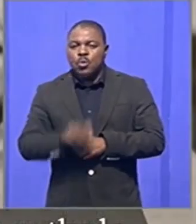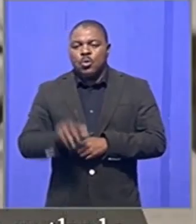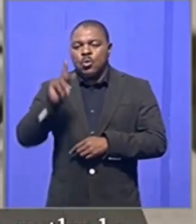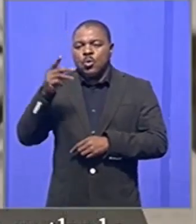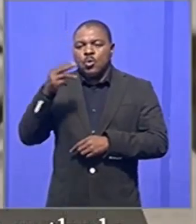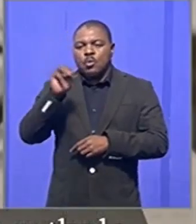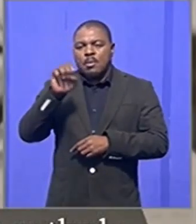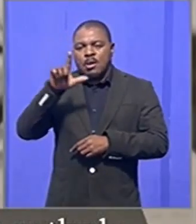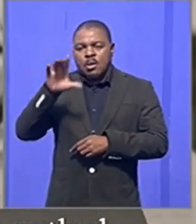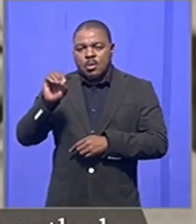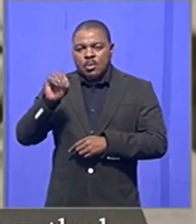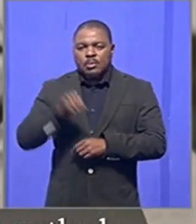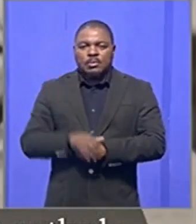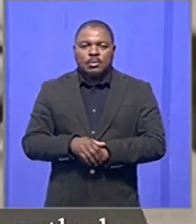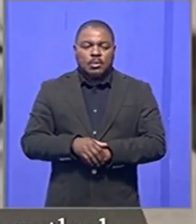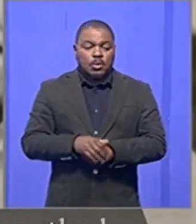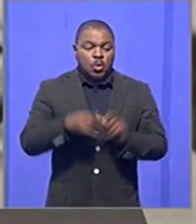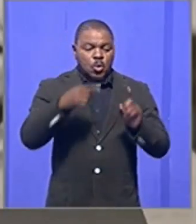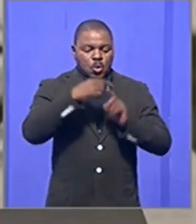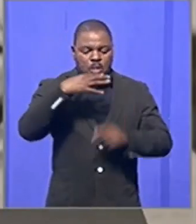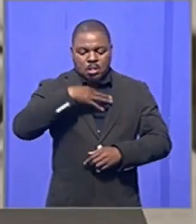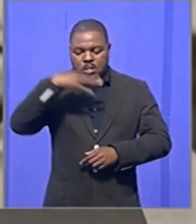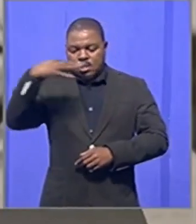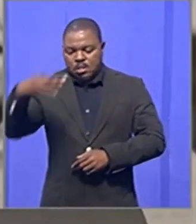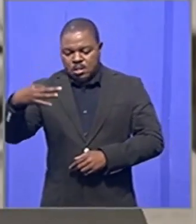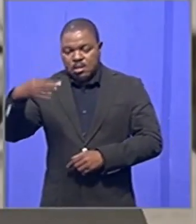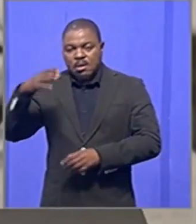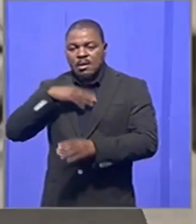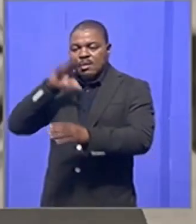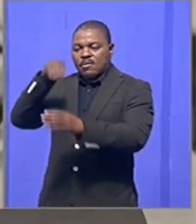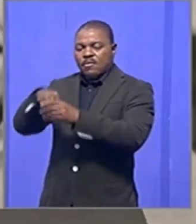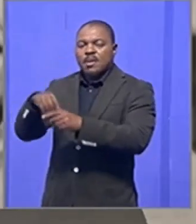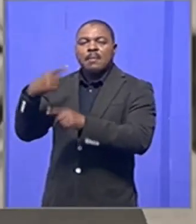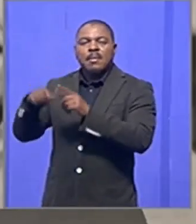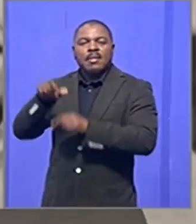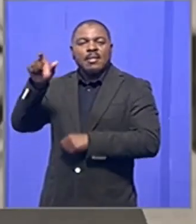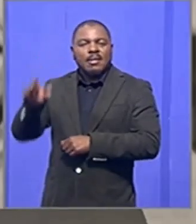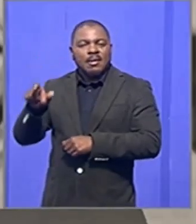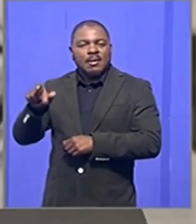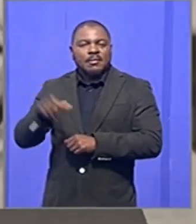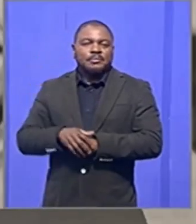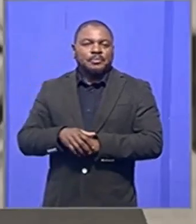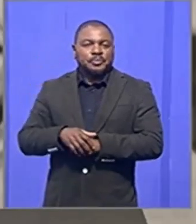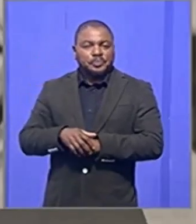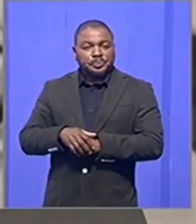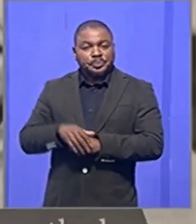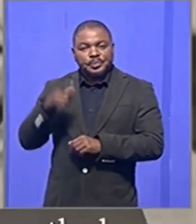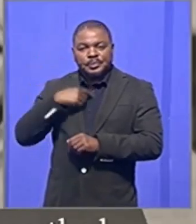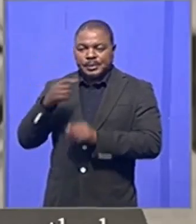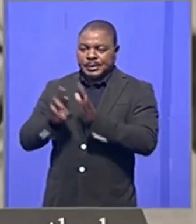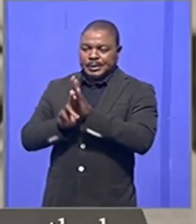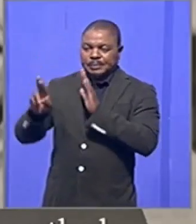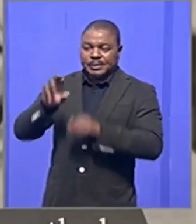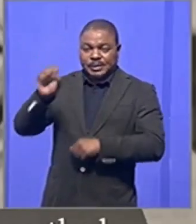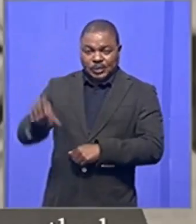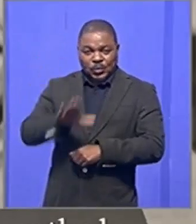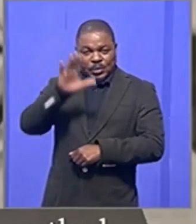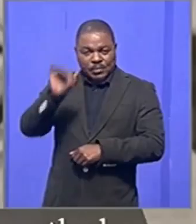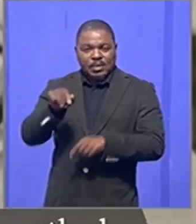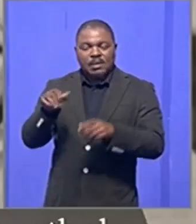Thank you for selecting me to be one of the players that you trusted and to represent South Africa as